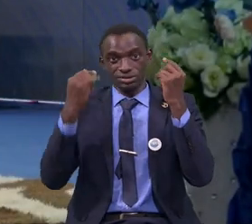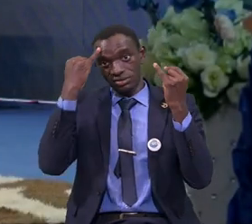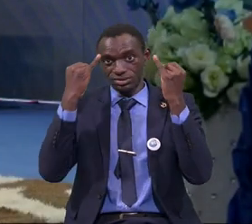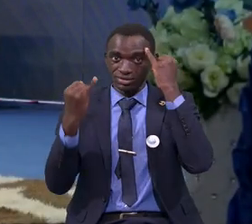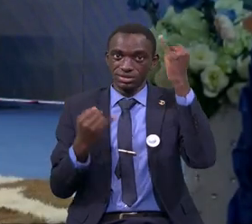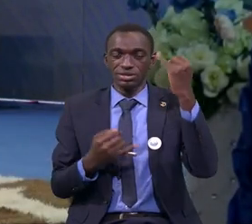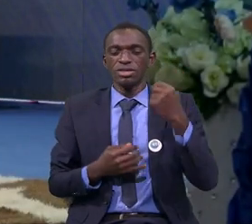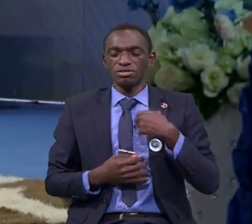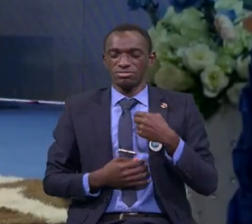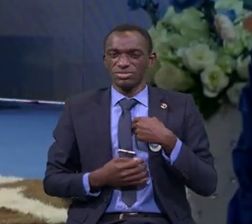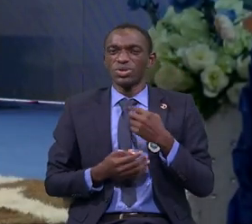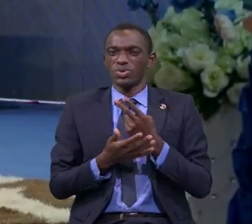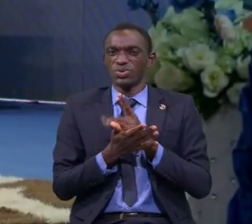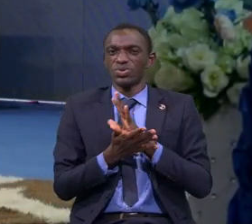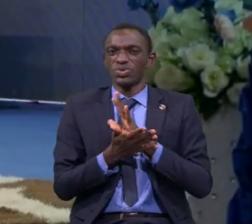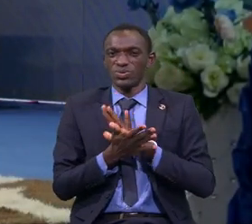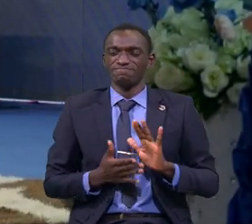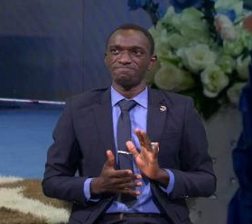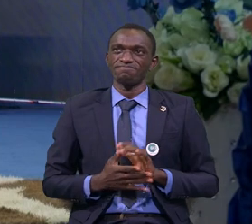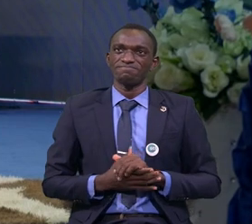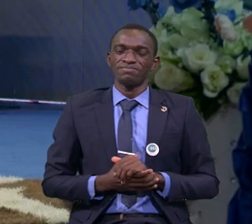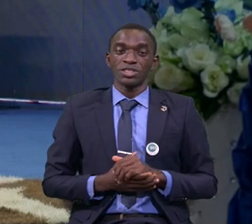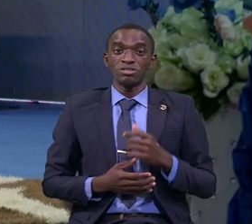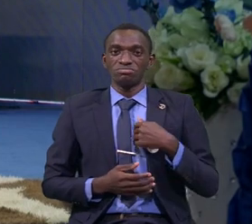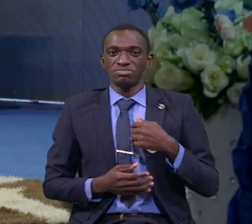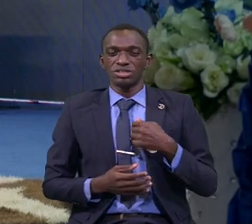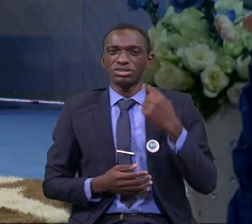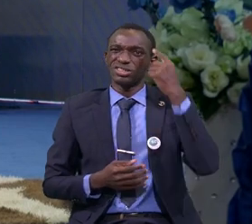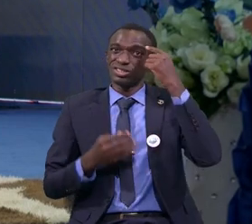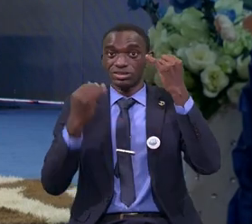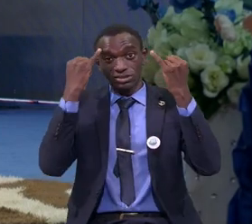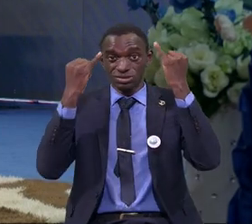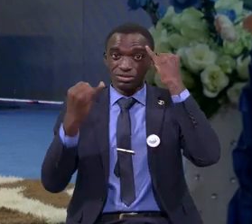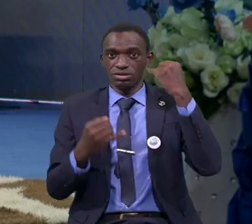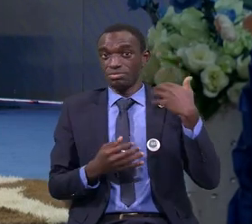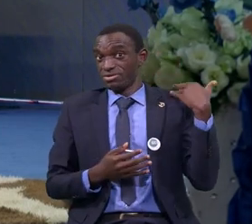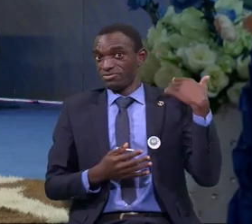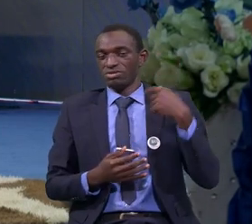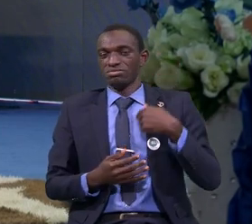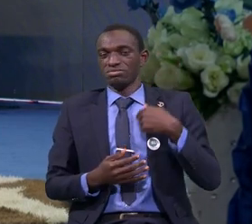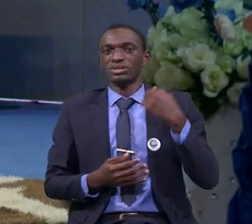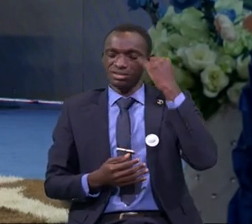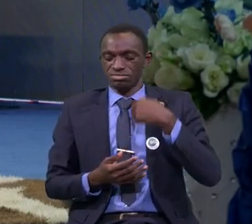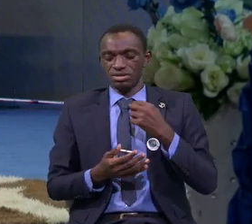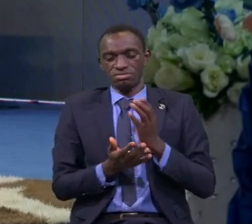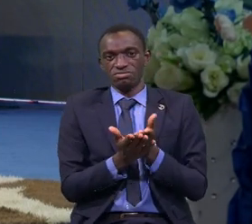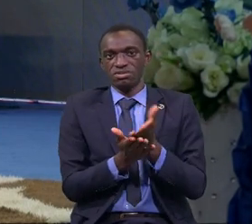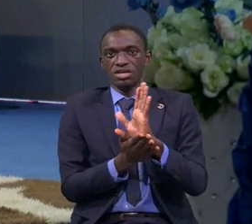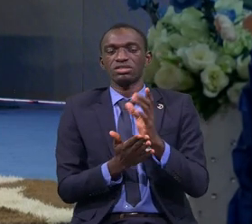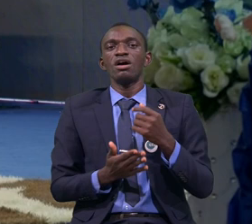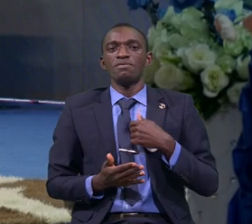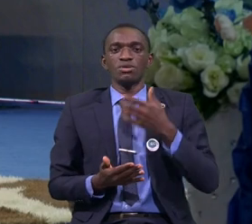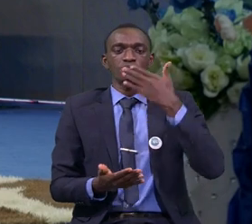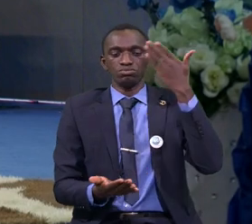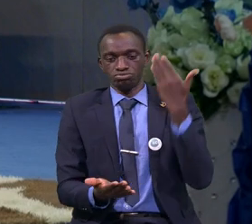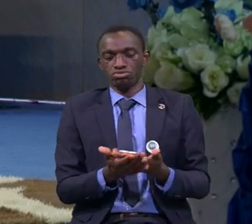I am holy. I am right. Je suis juste. I am good. Je suis bon. I